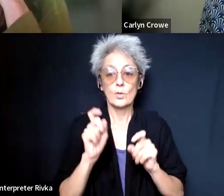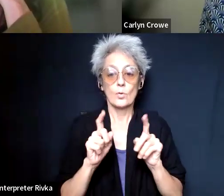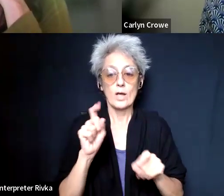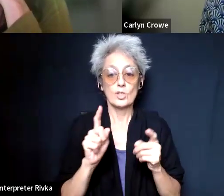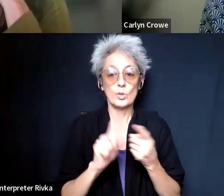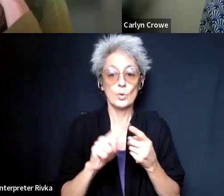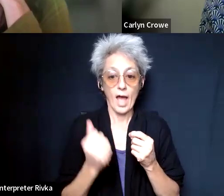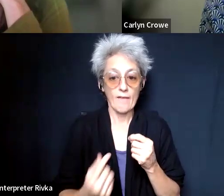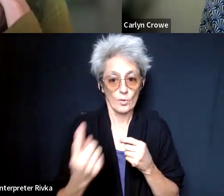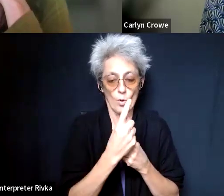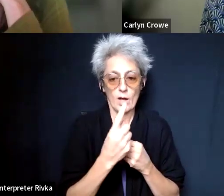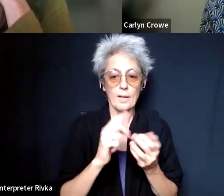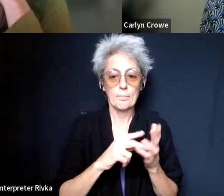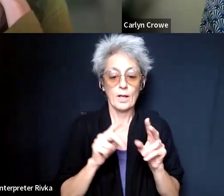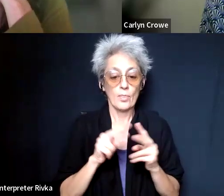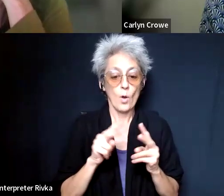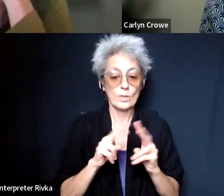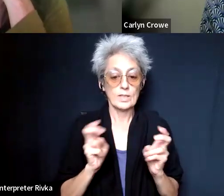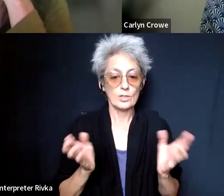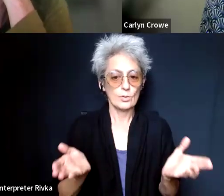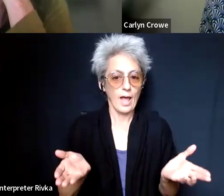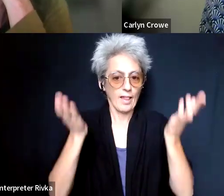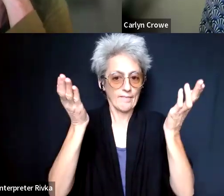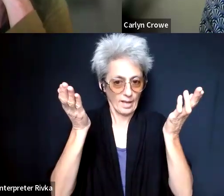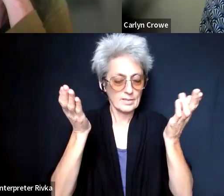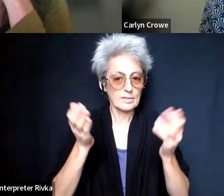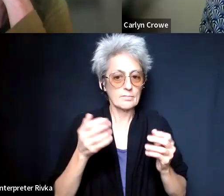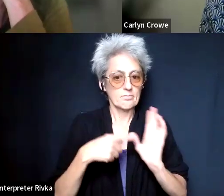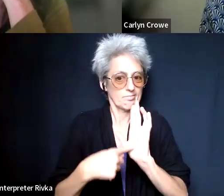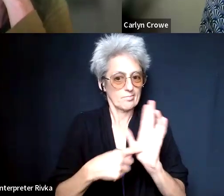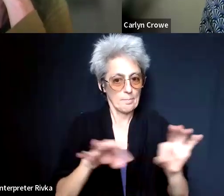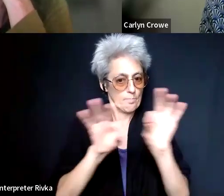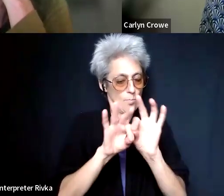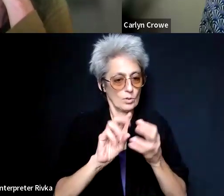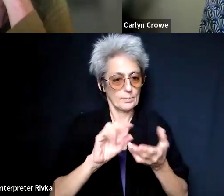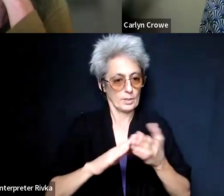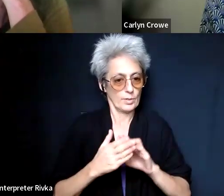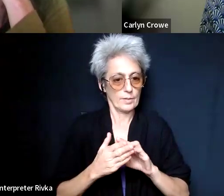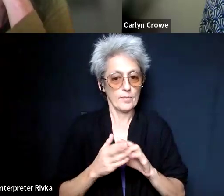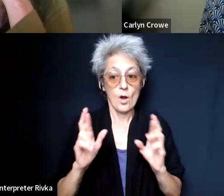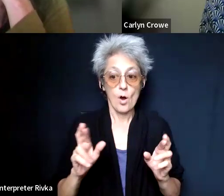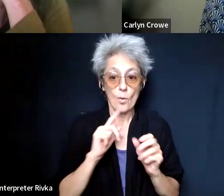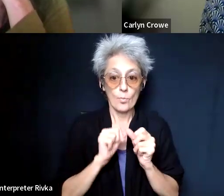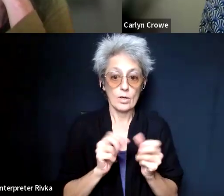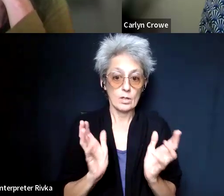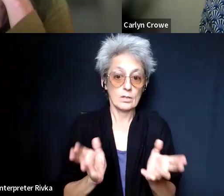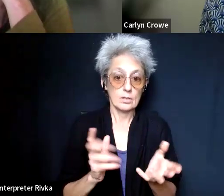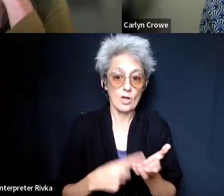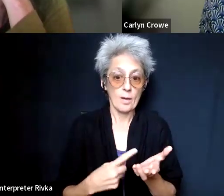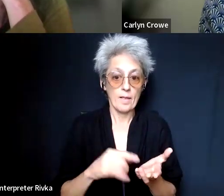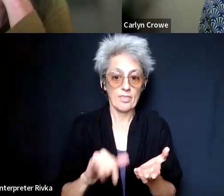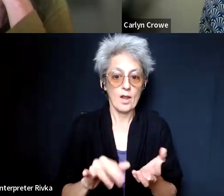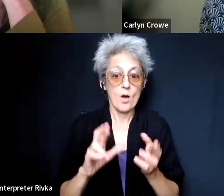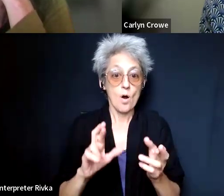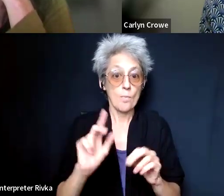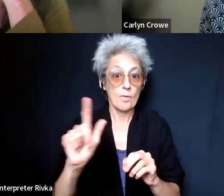importance of these two issues to the disability community, and also keeps the conversation going, and hopefully we'll start getting some good answers about